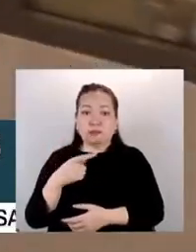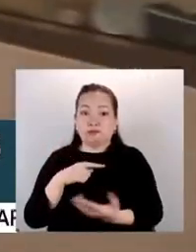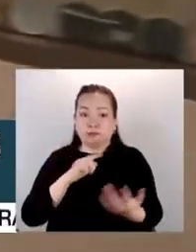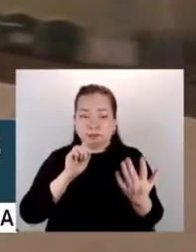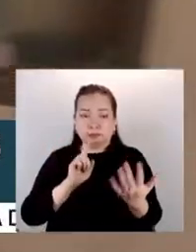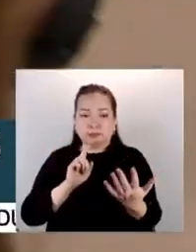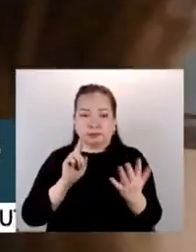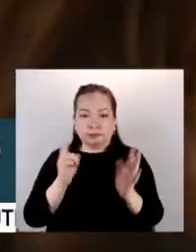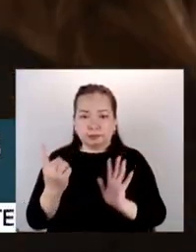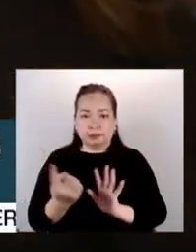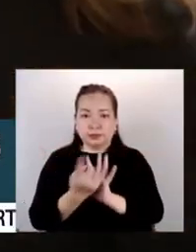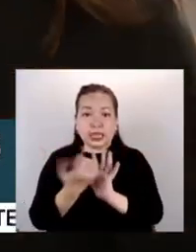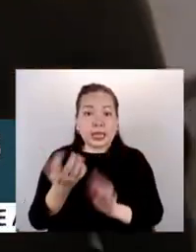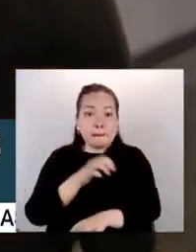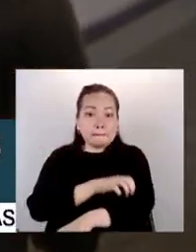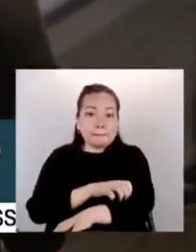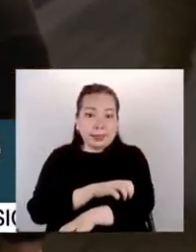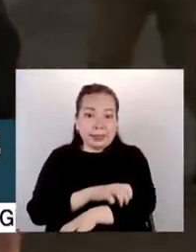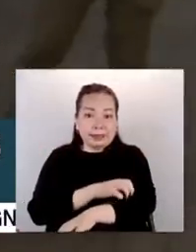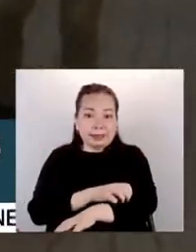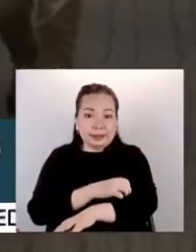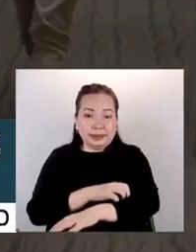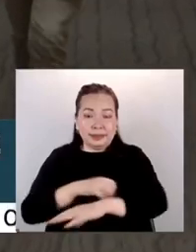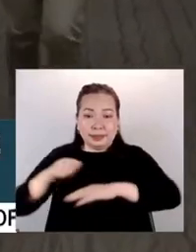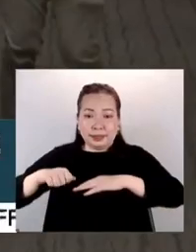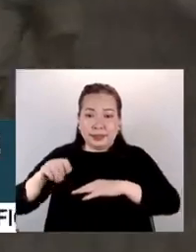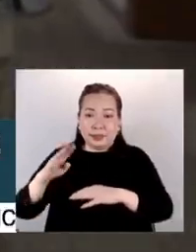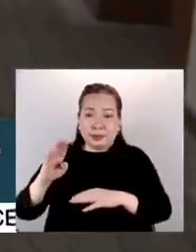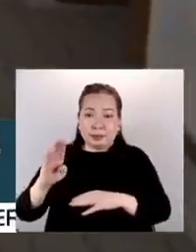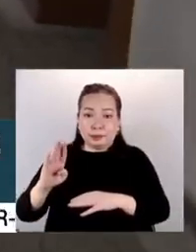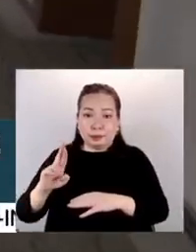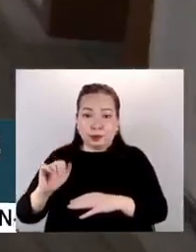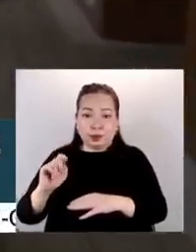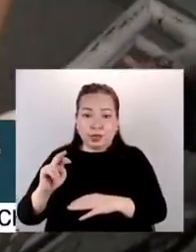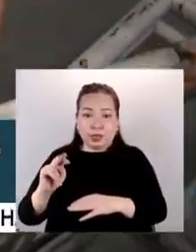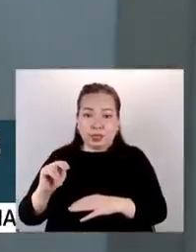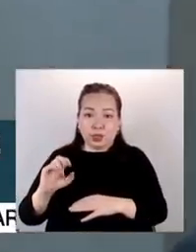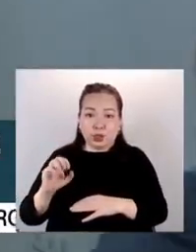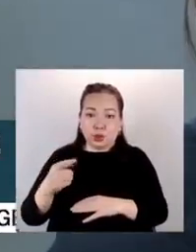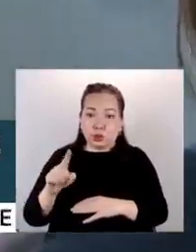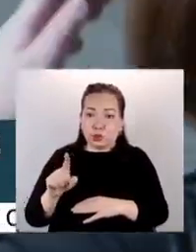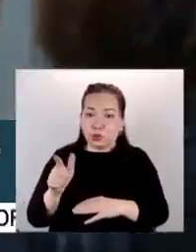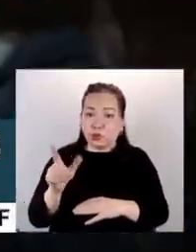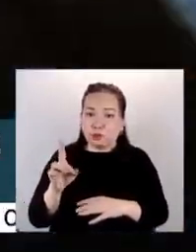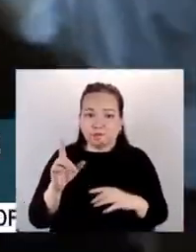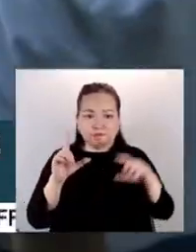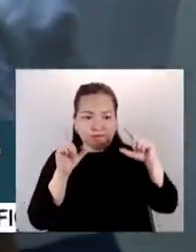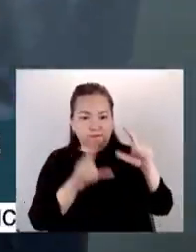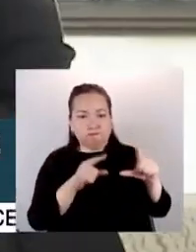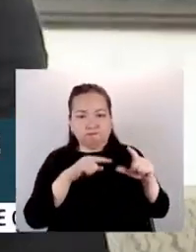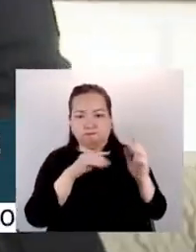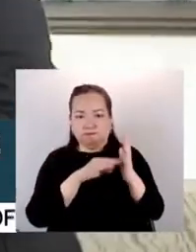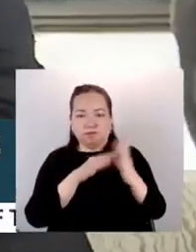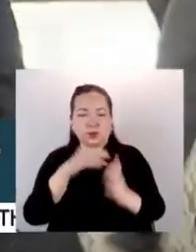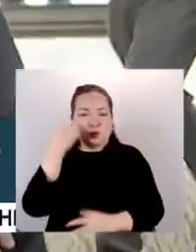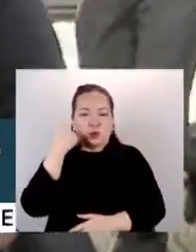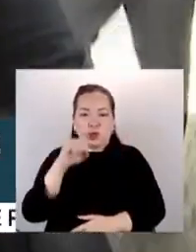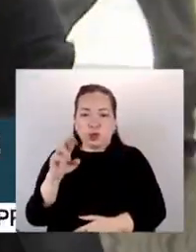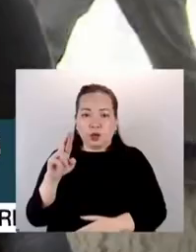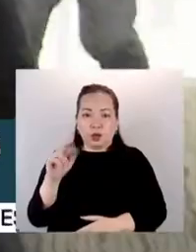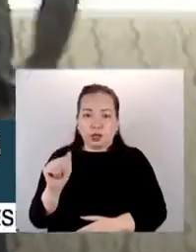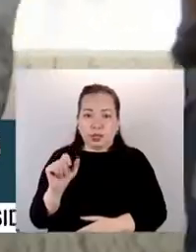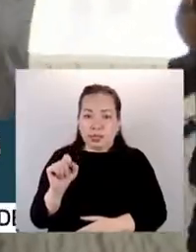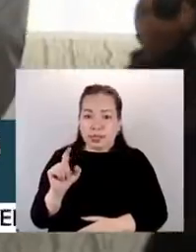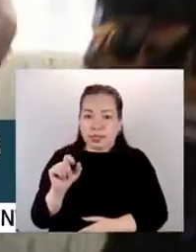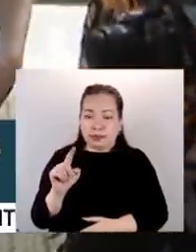of Makati City Metropolitan Trial Court, Branch 128, earlier today, accused of violating Republic Act 1133-2 or